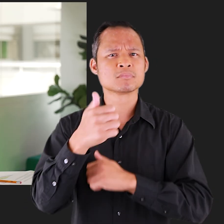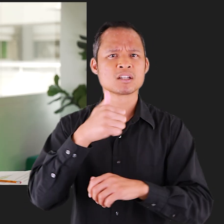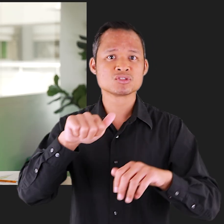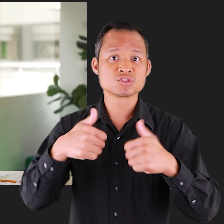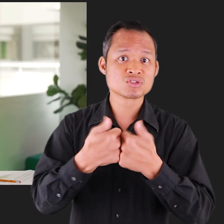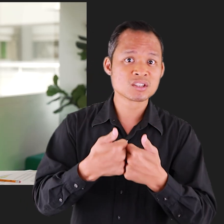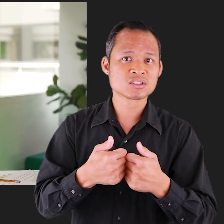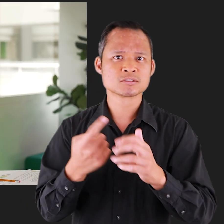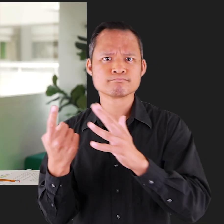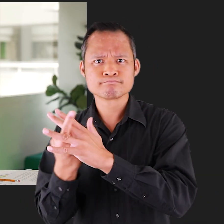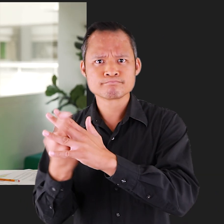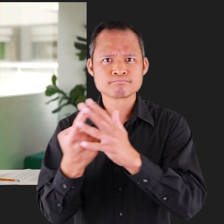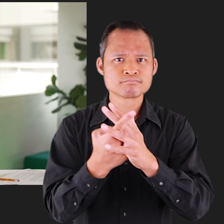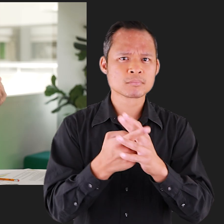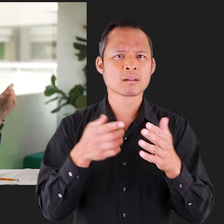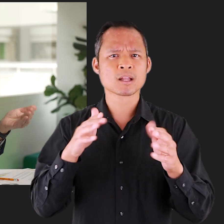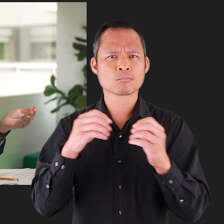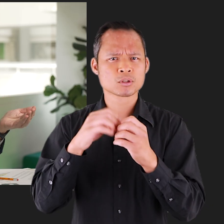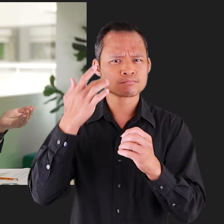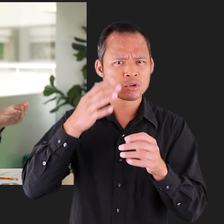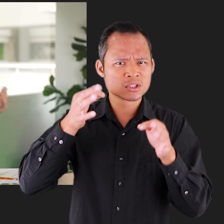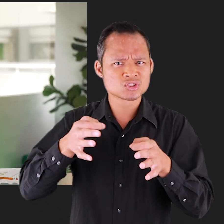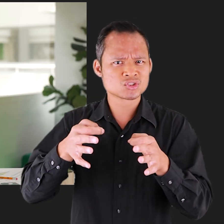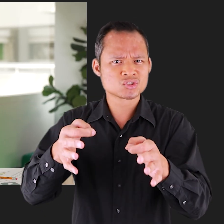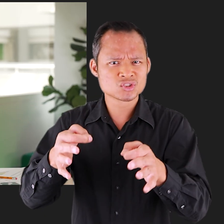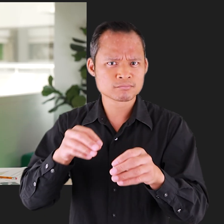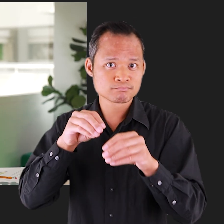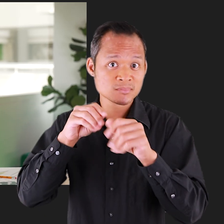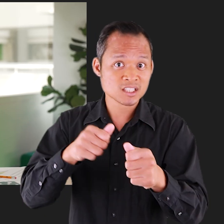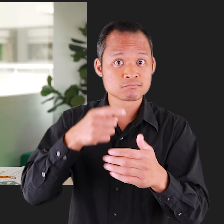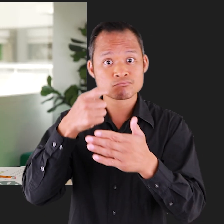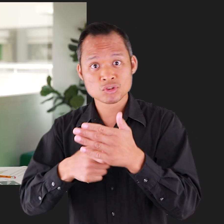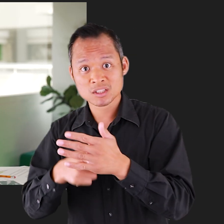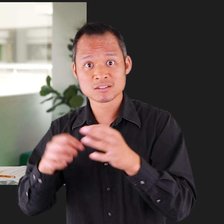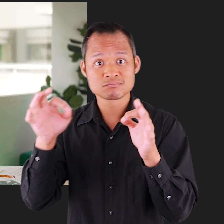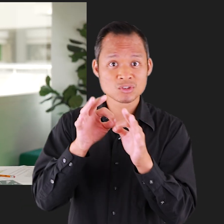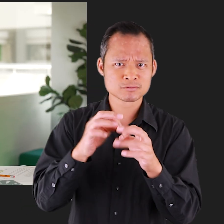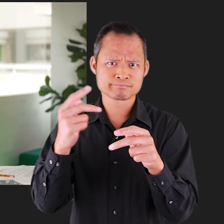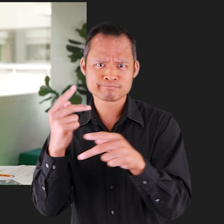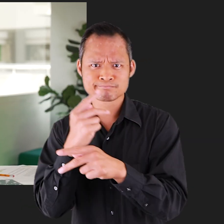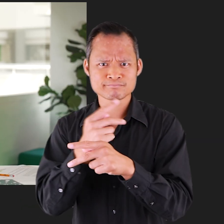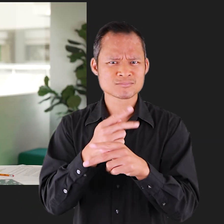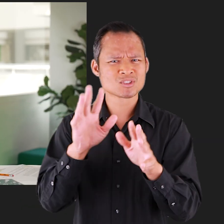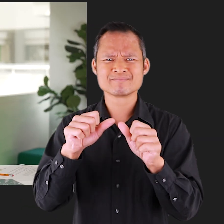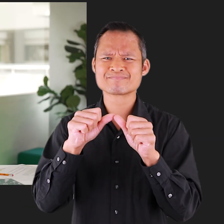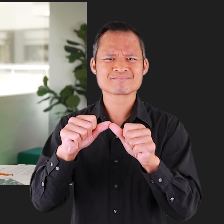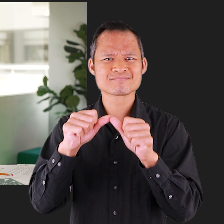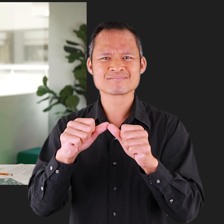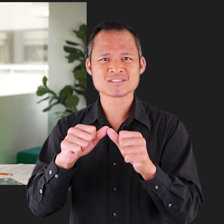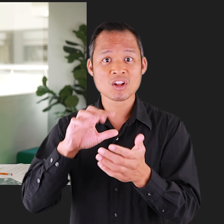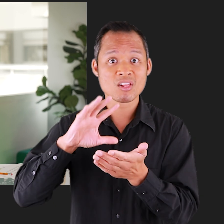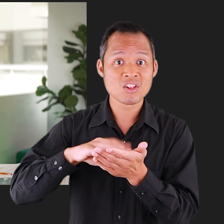helps to anticipate shortfalls before they become critical, allowing for smarter decisions around spending, pricing, and cost